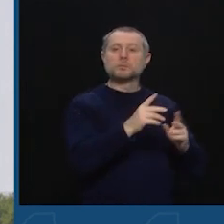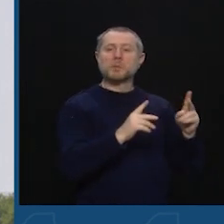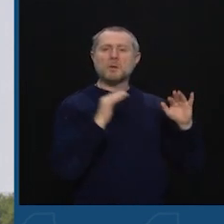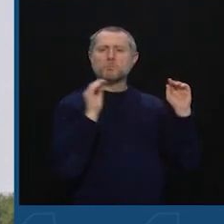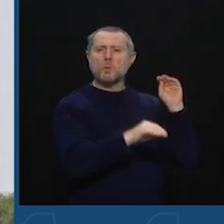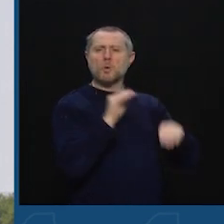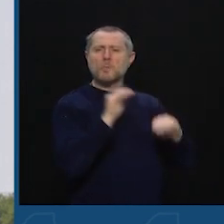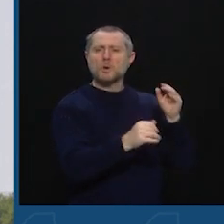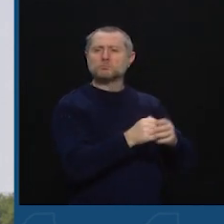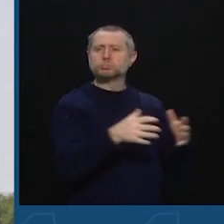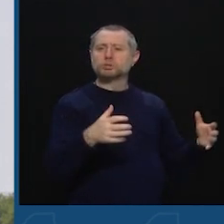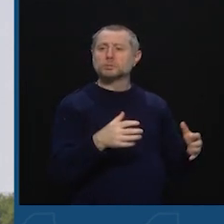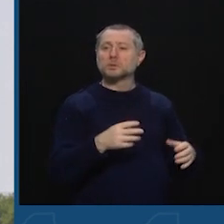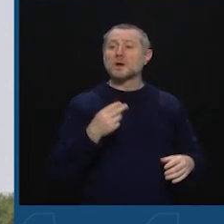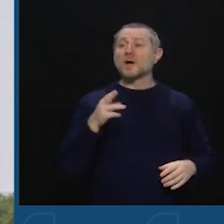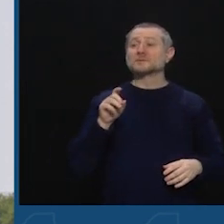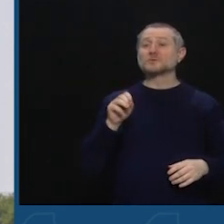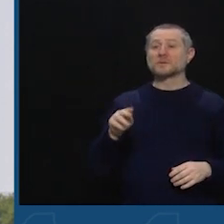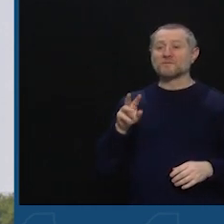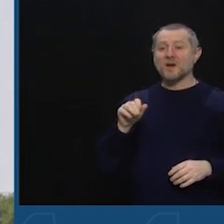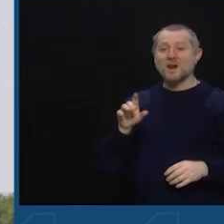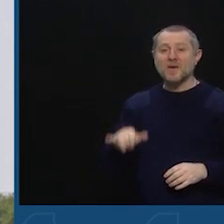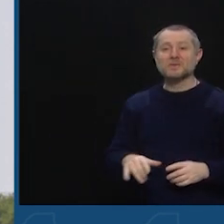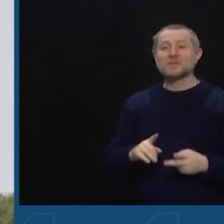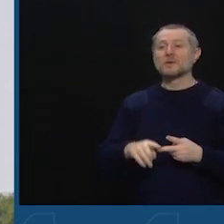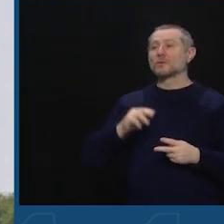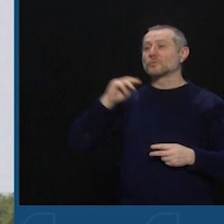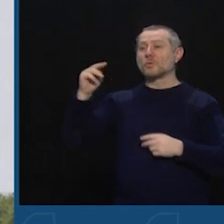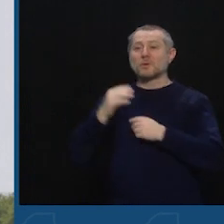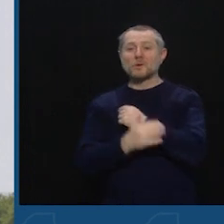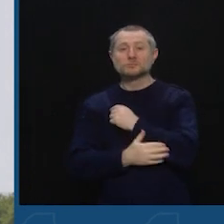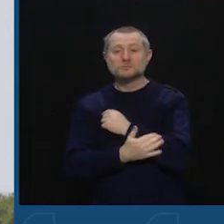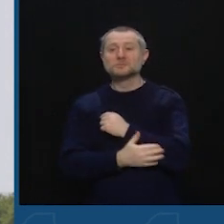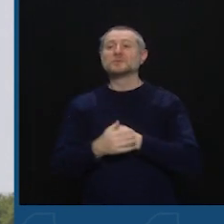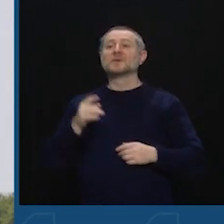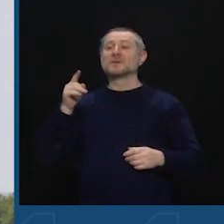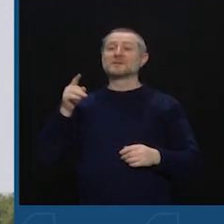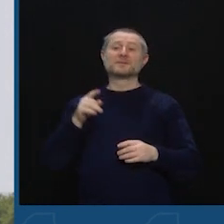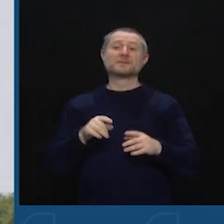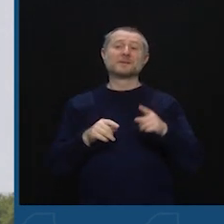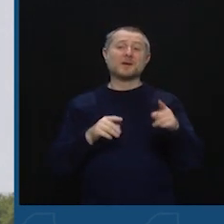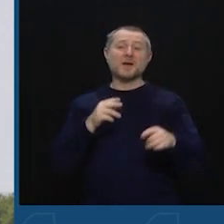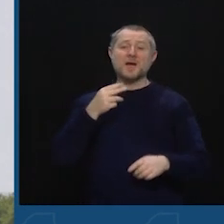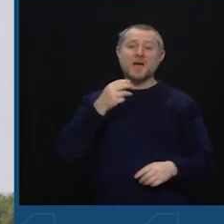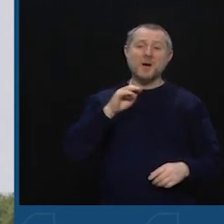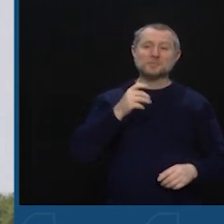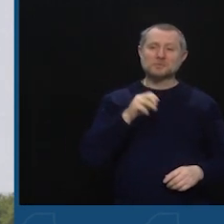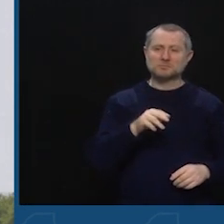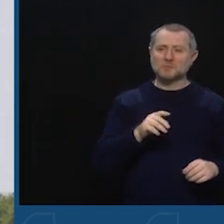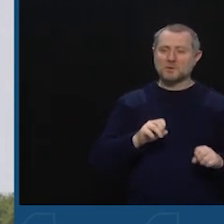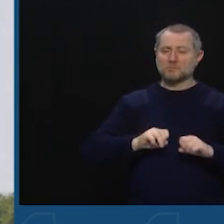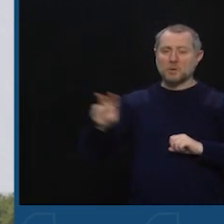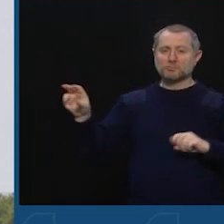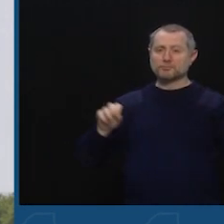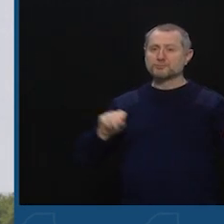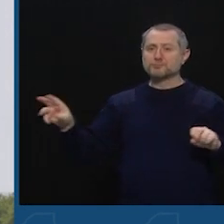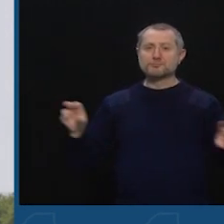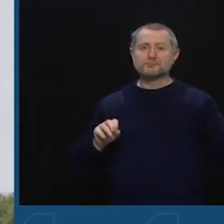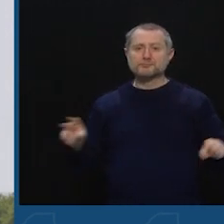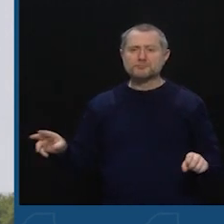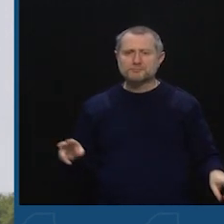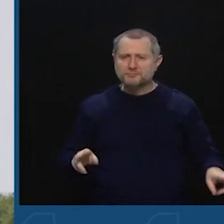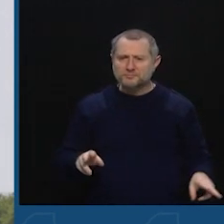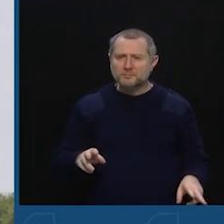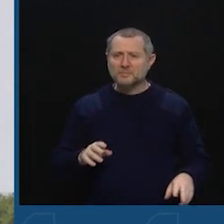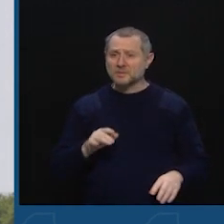Lakes, the North Country, the Hamptons. That's the school districts were overwhelming because so many people had gone out there to camp